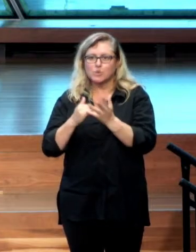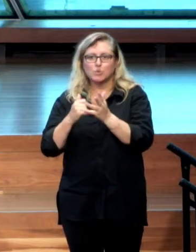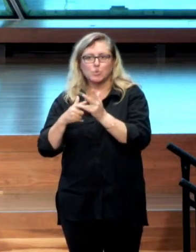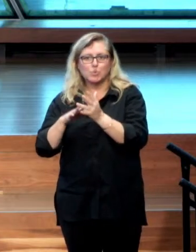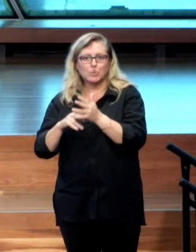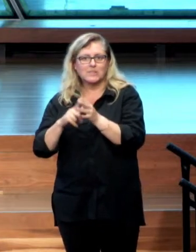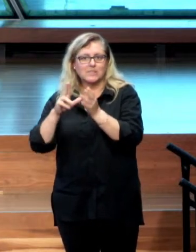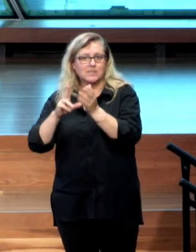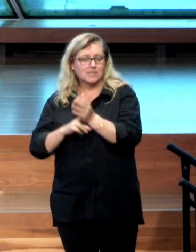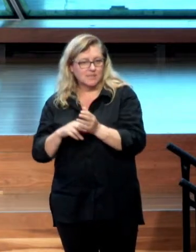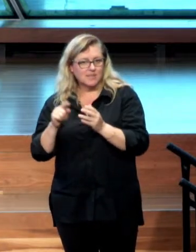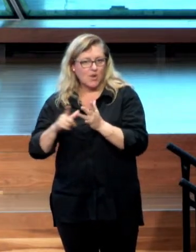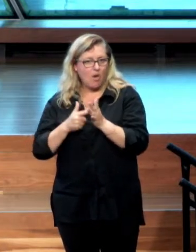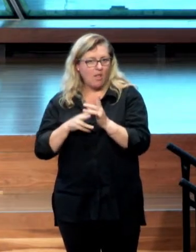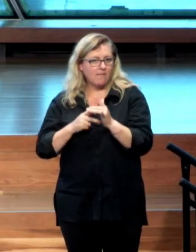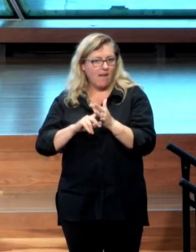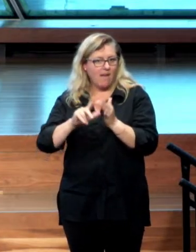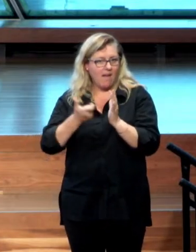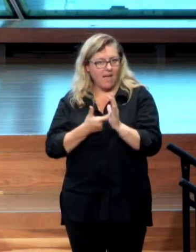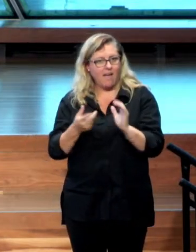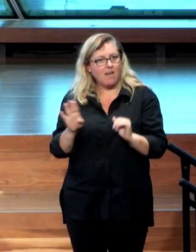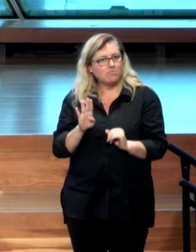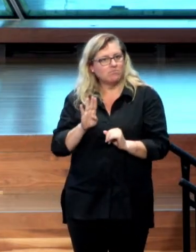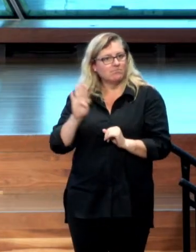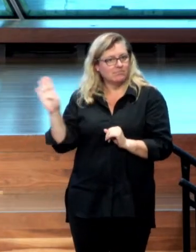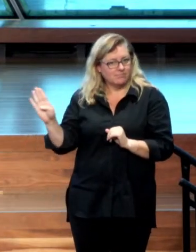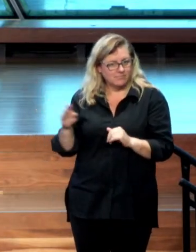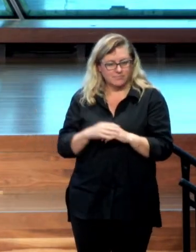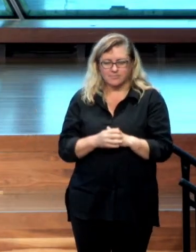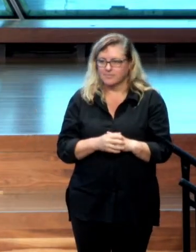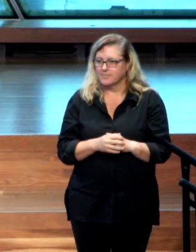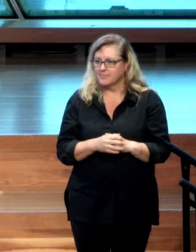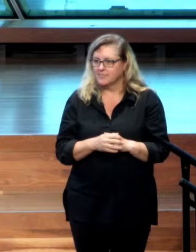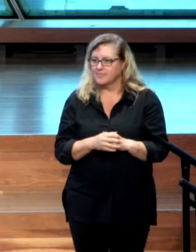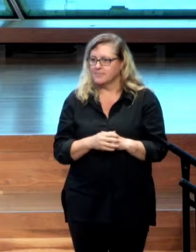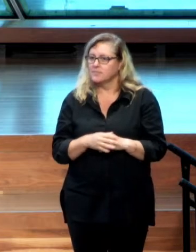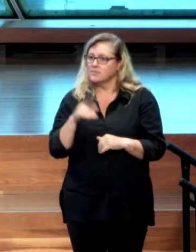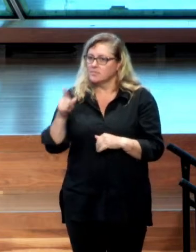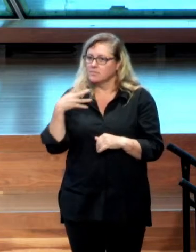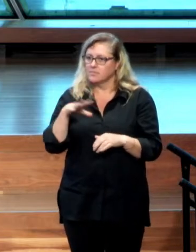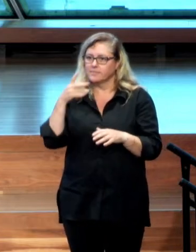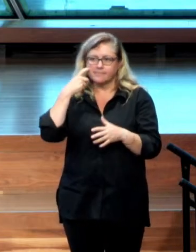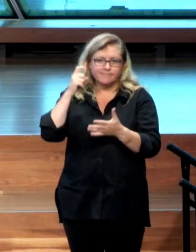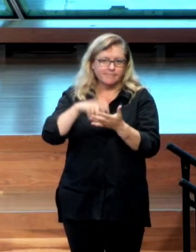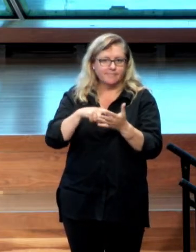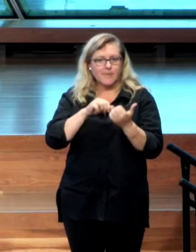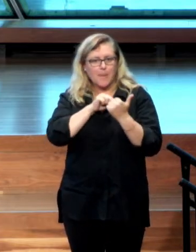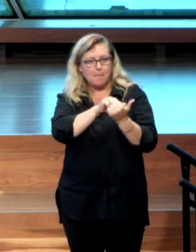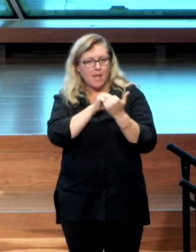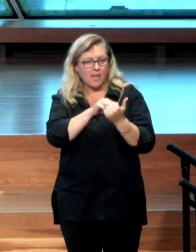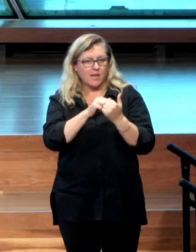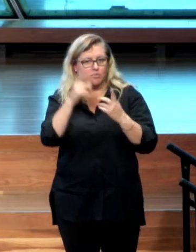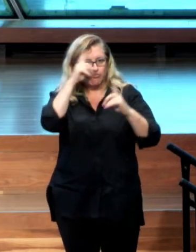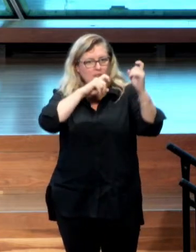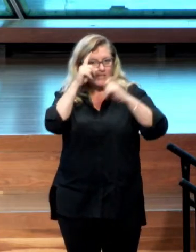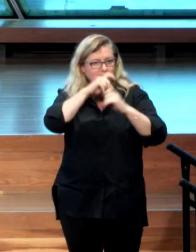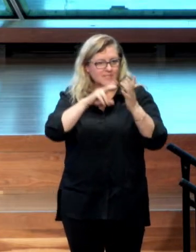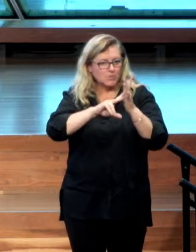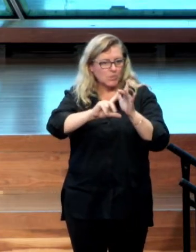all TWC board members. I'd like to acknowledge our partners, Creative